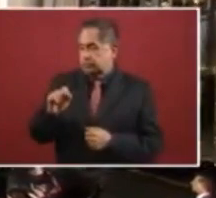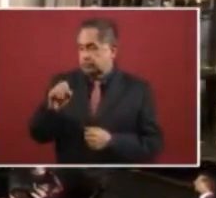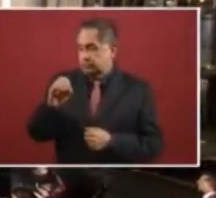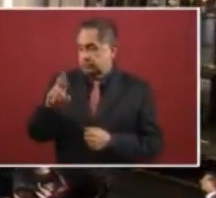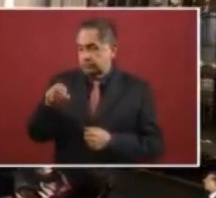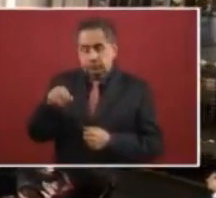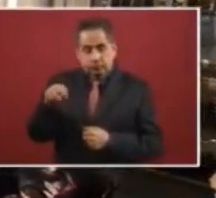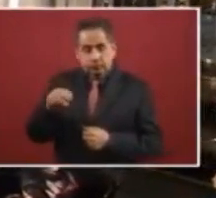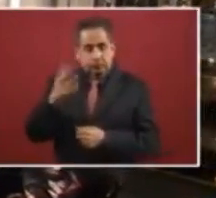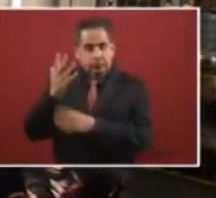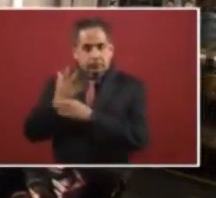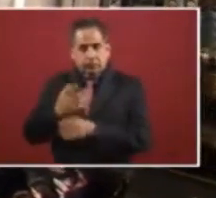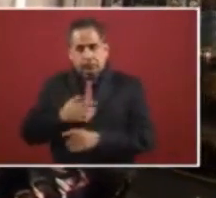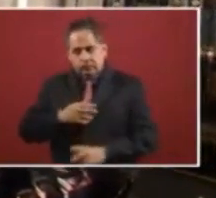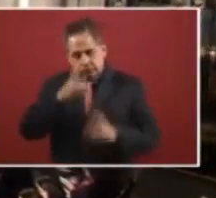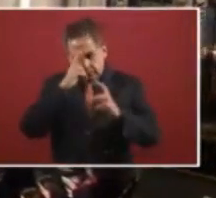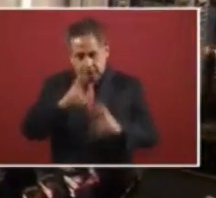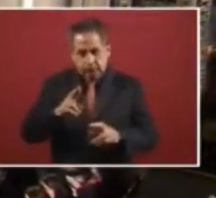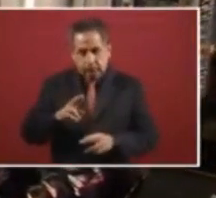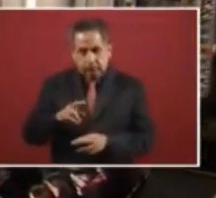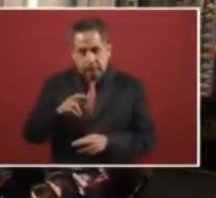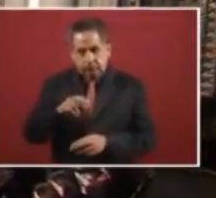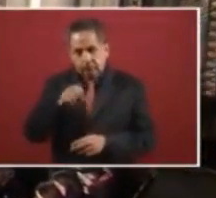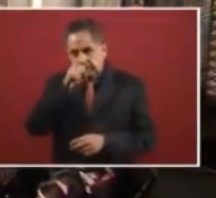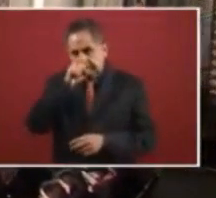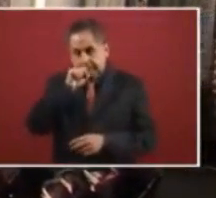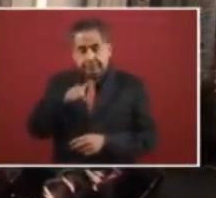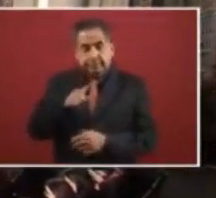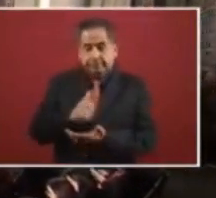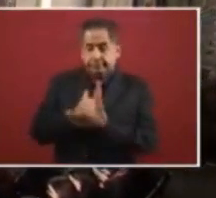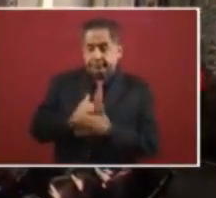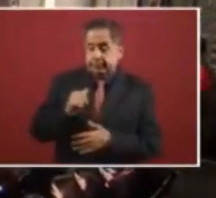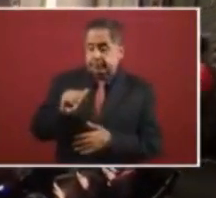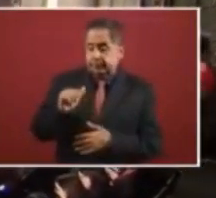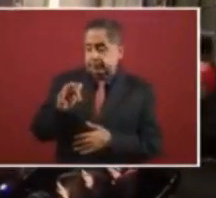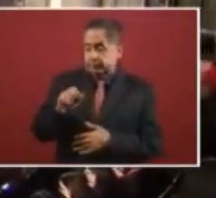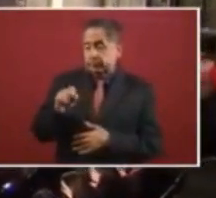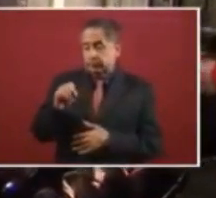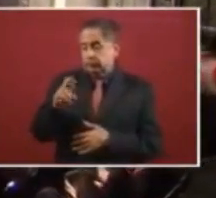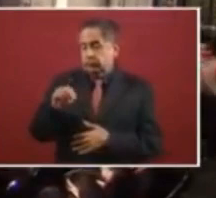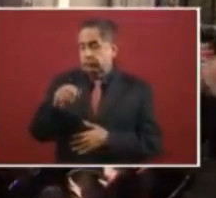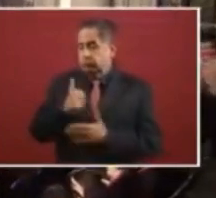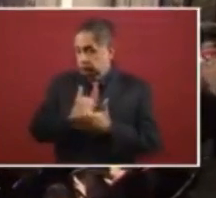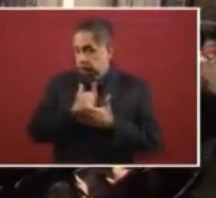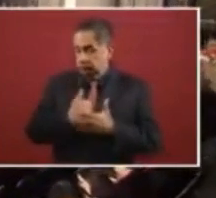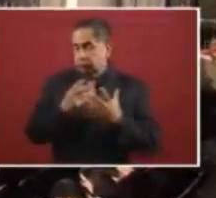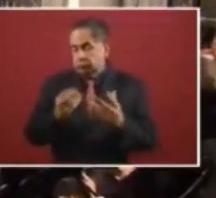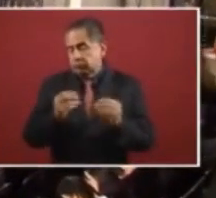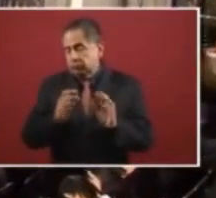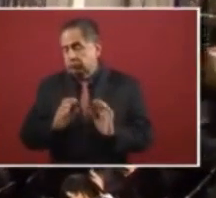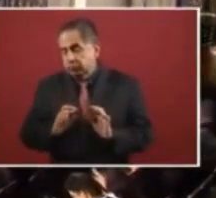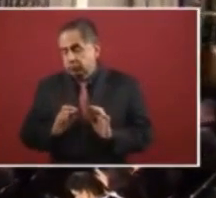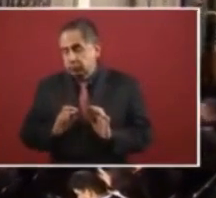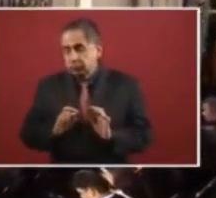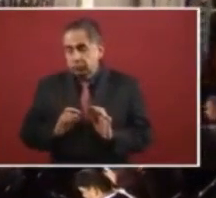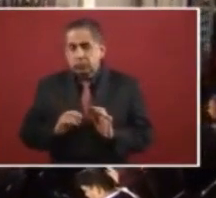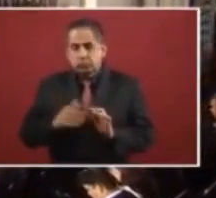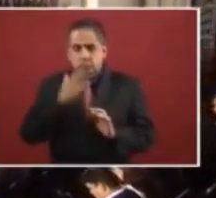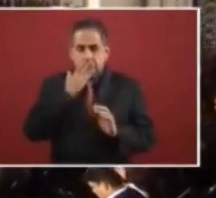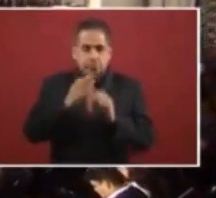And regarding the words from Alfonso, which I respect a lot, and he has been